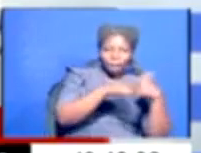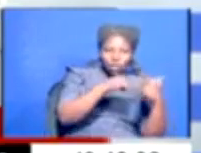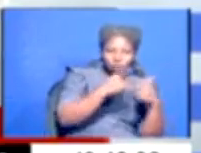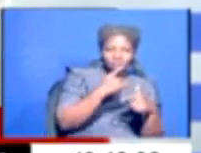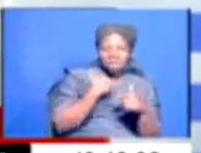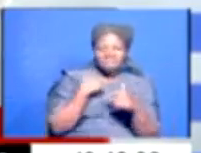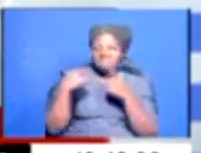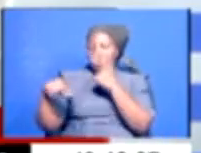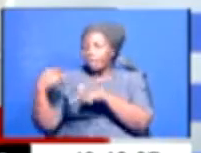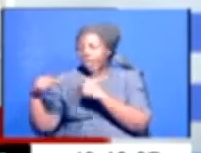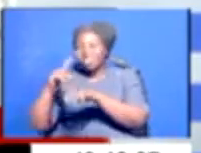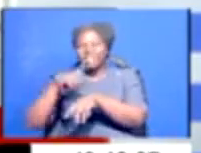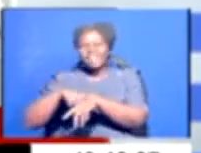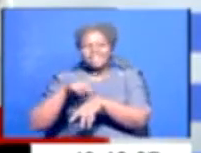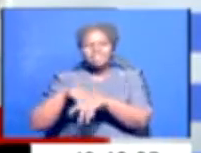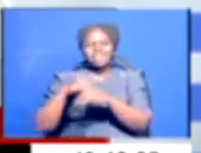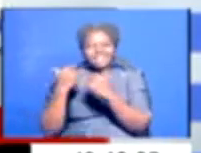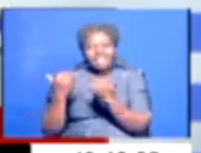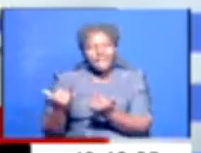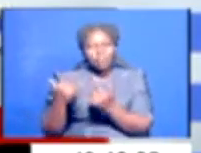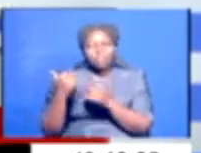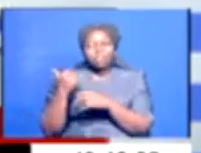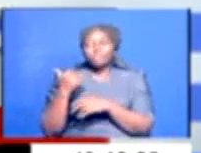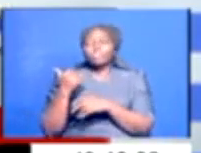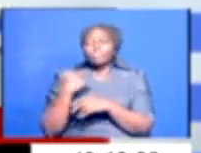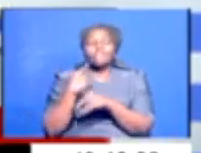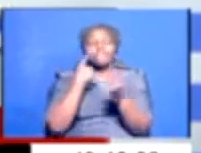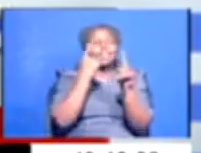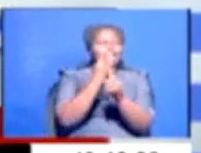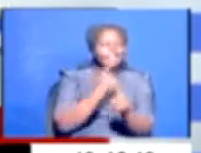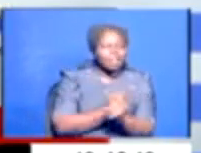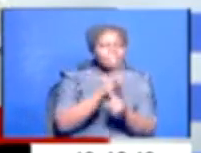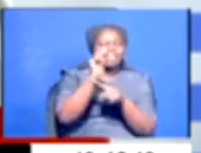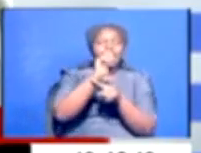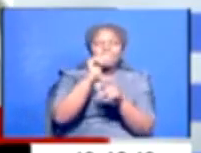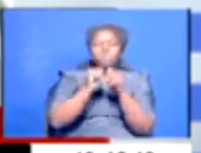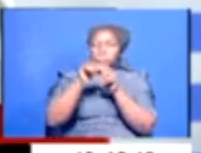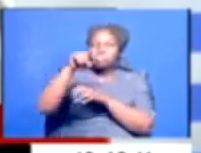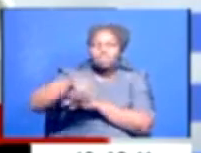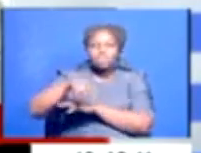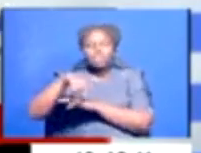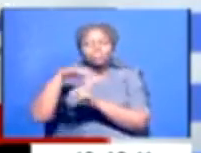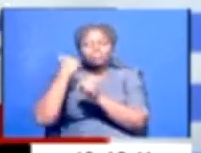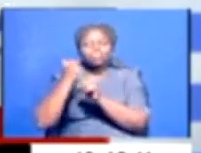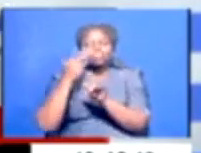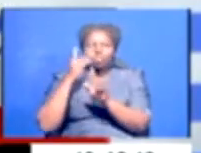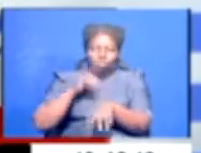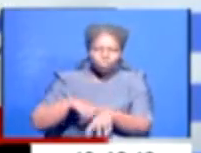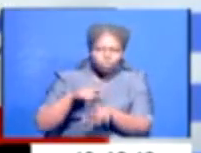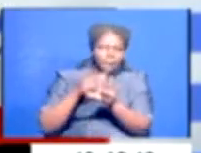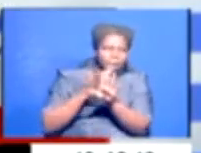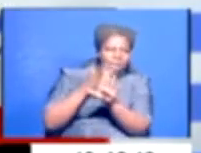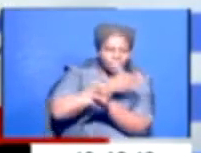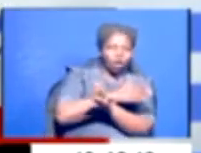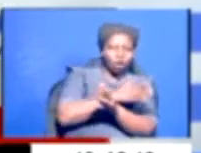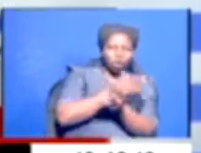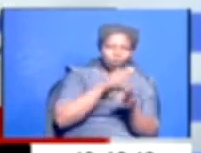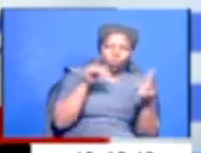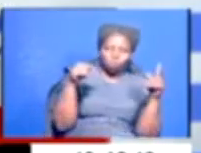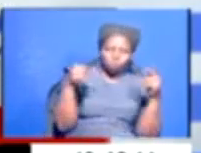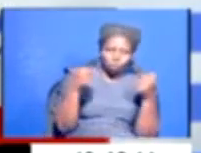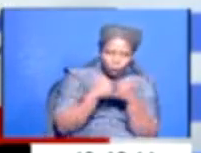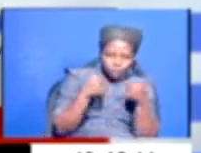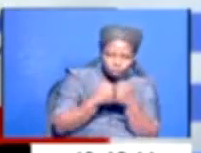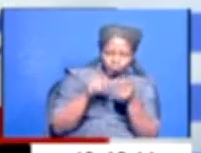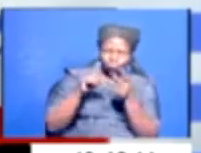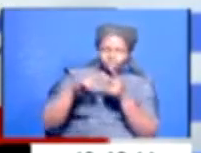period. And now there are different trainings that you have to do during pre-competition mm-hmm. and during competition time.